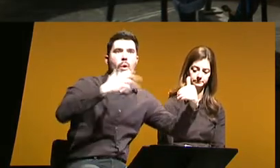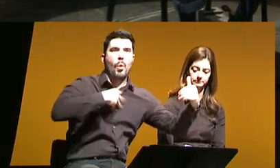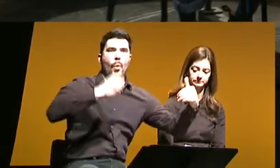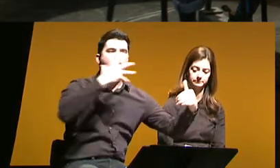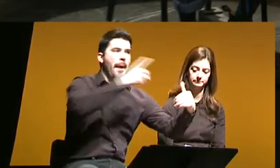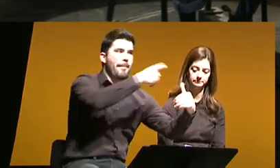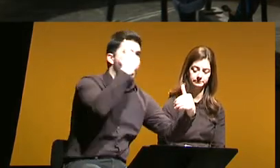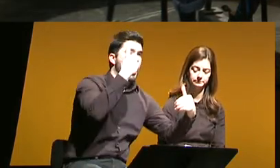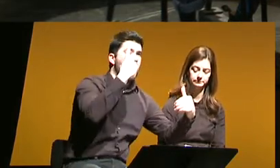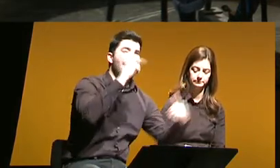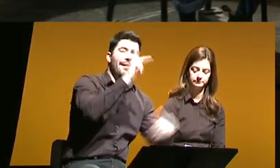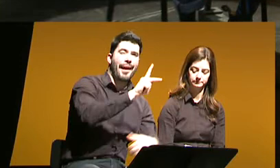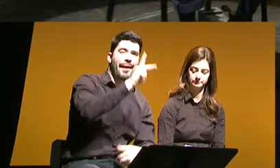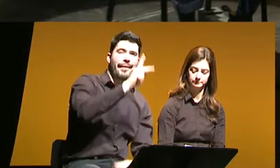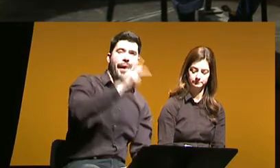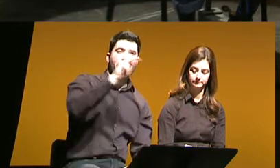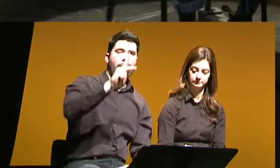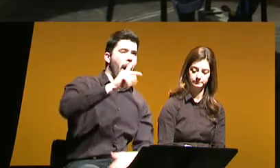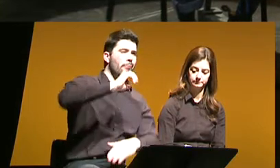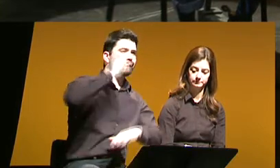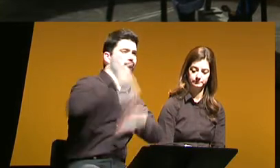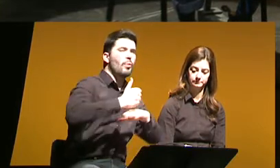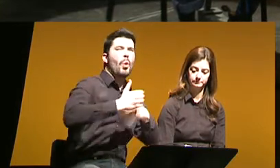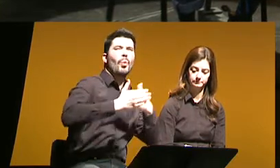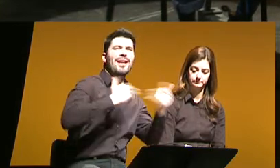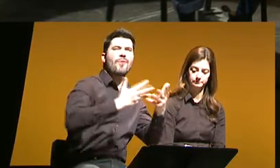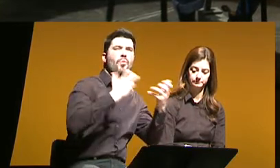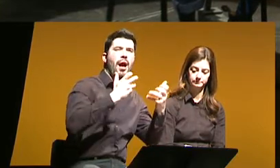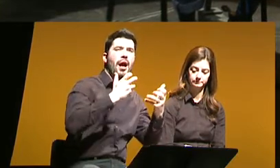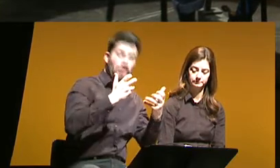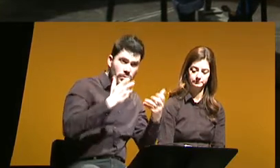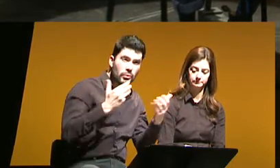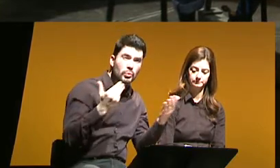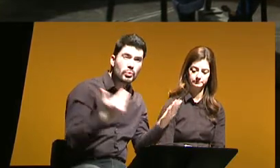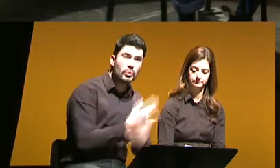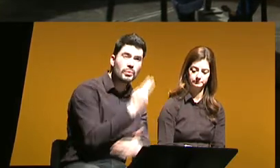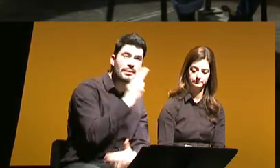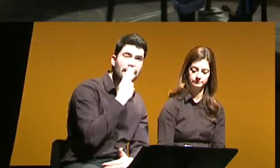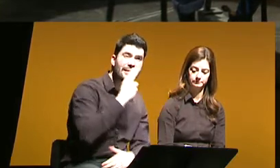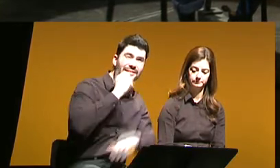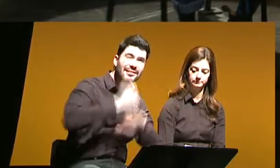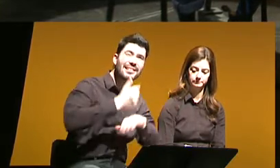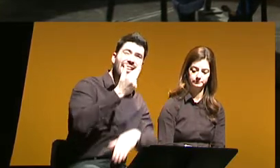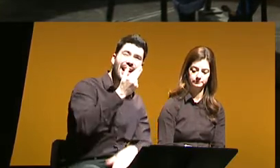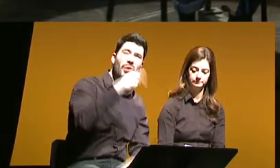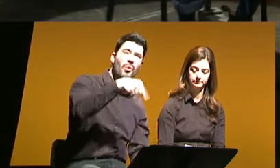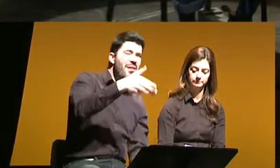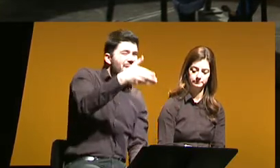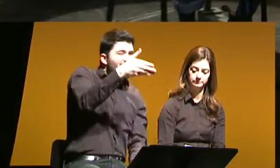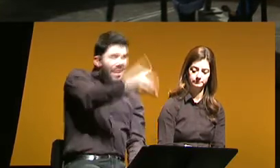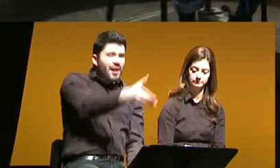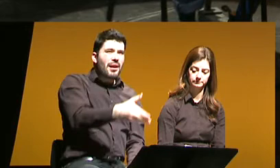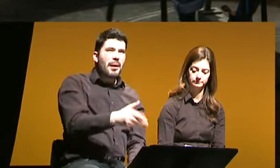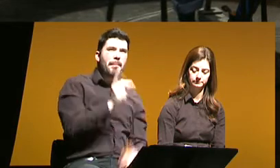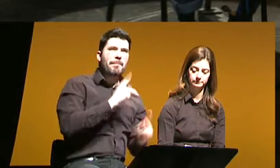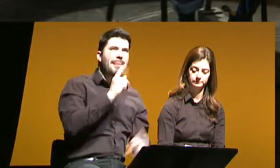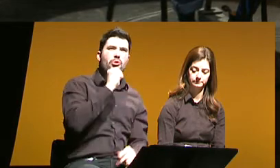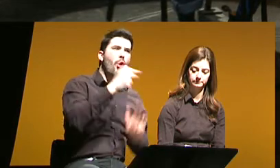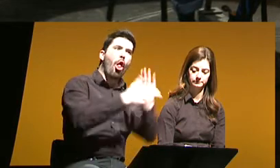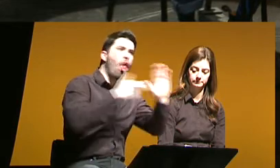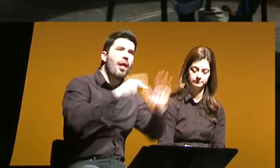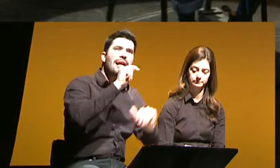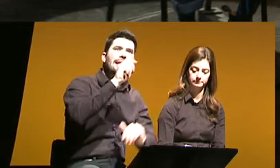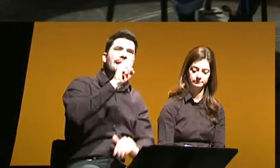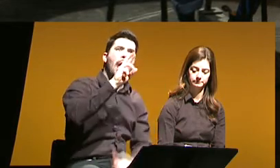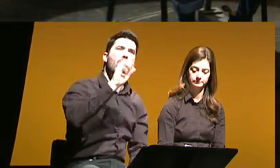KKK marches through Dunn whenever it likes. The neo-Nazis have a headquarters there. Why don't people think of them as